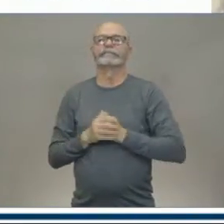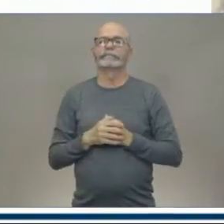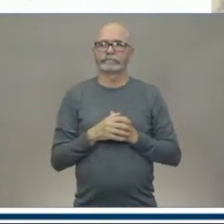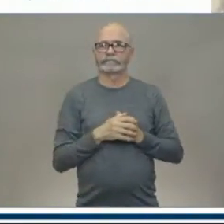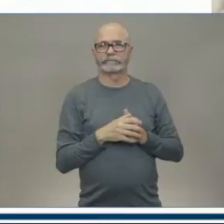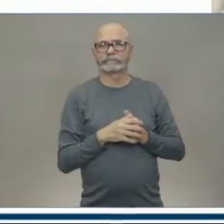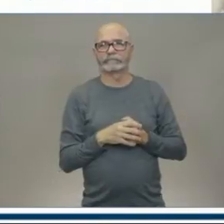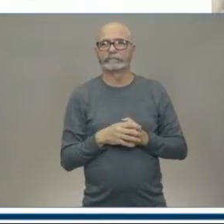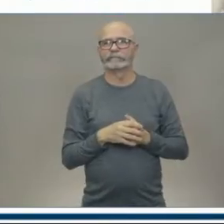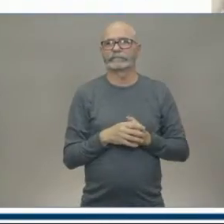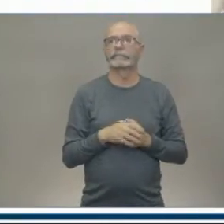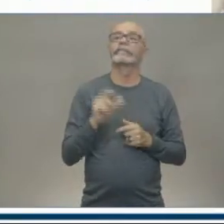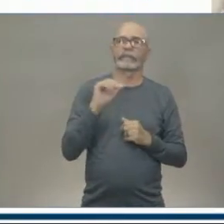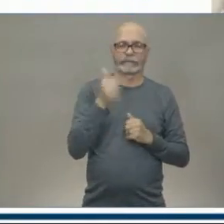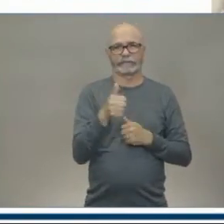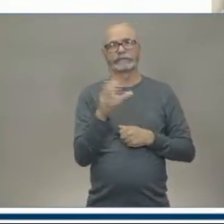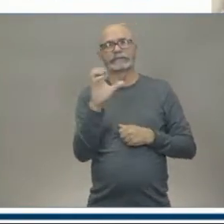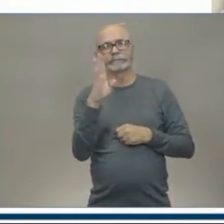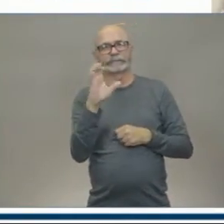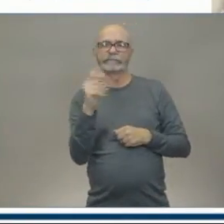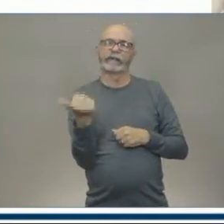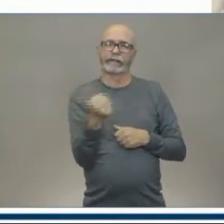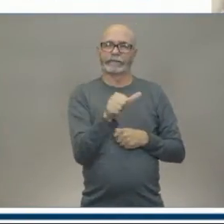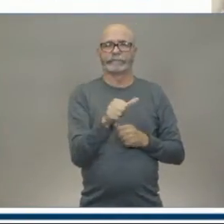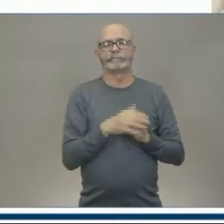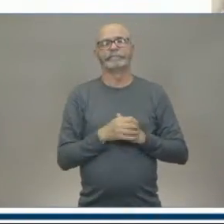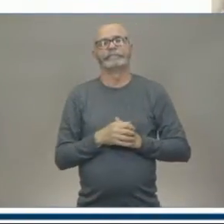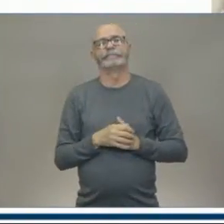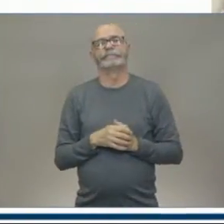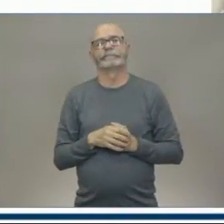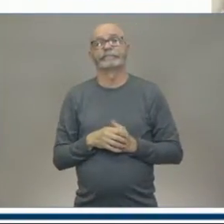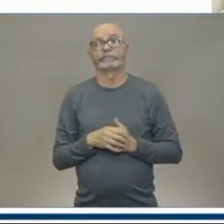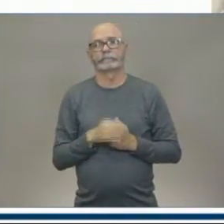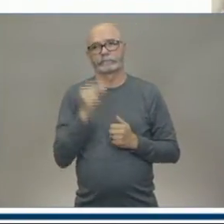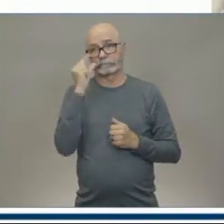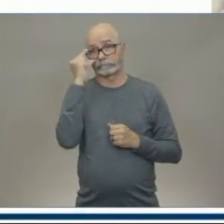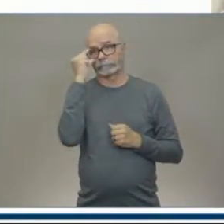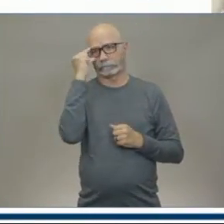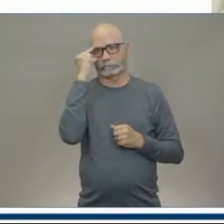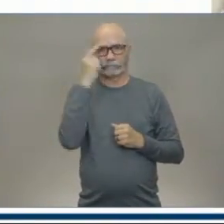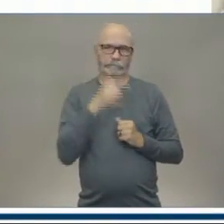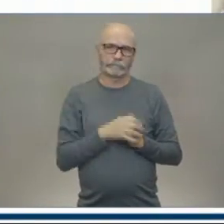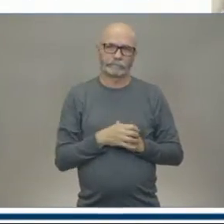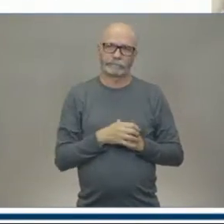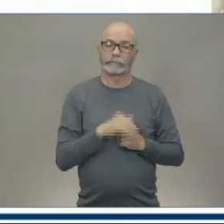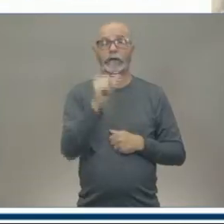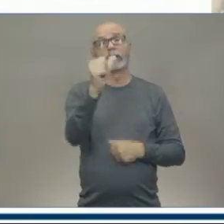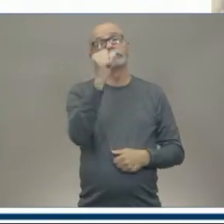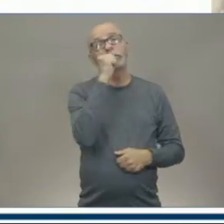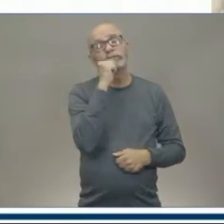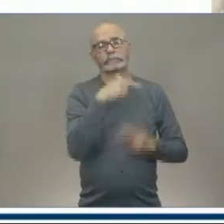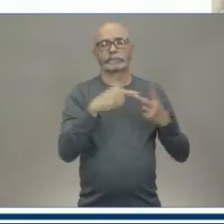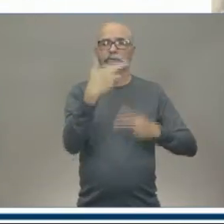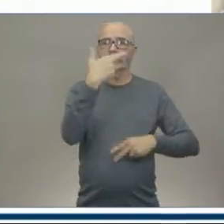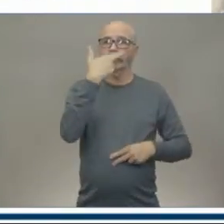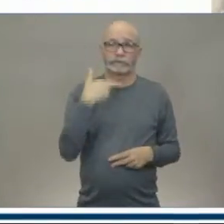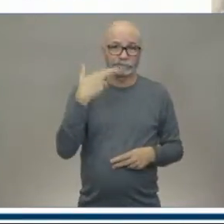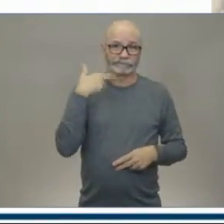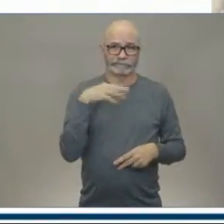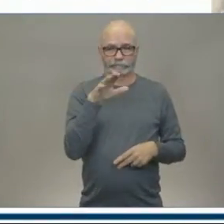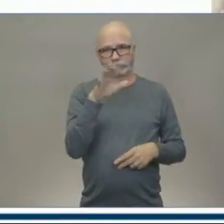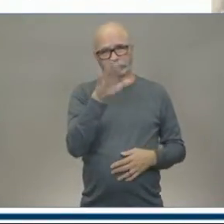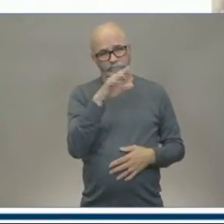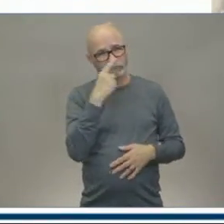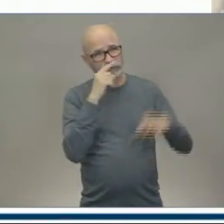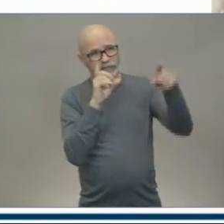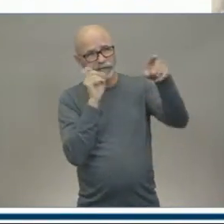CBC. In regards to bars and restaurants, Dr. Strang, are you giving any thought